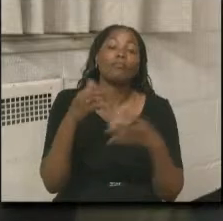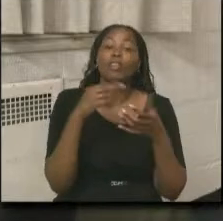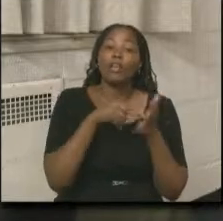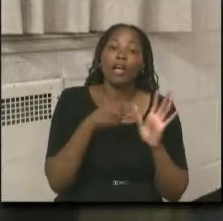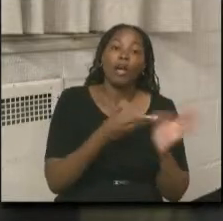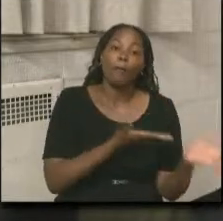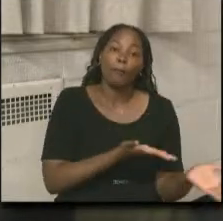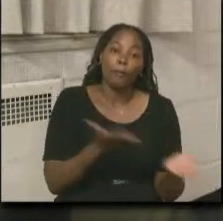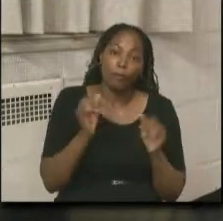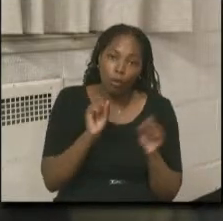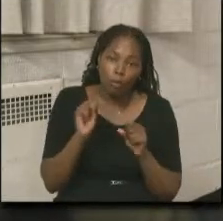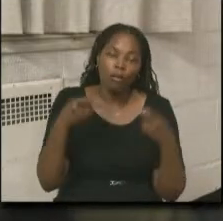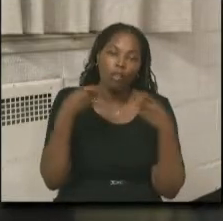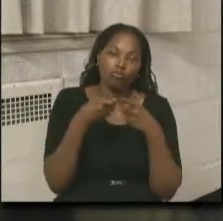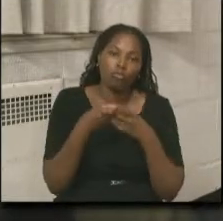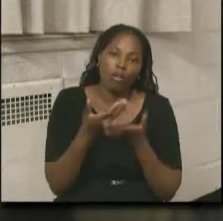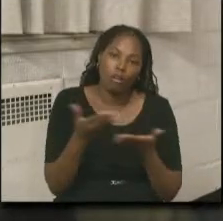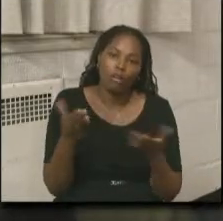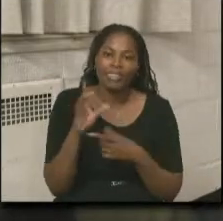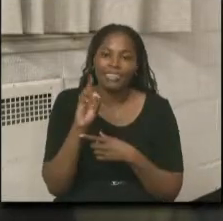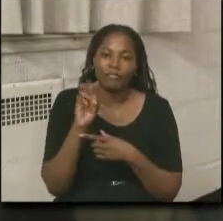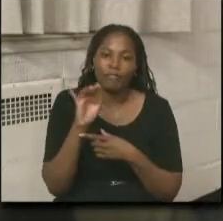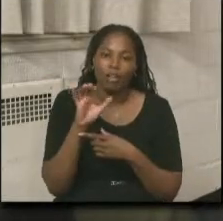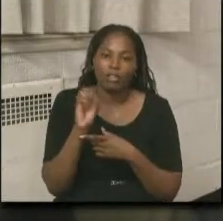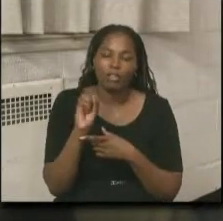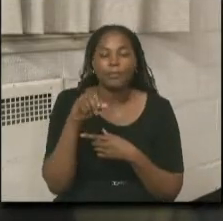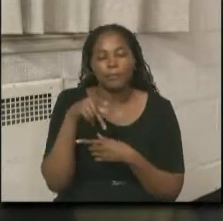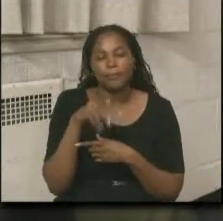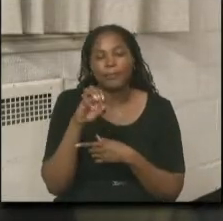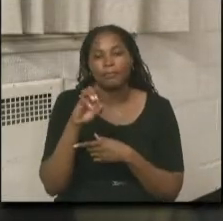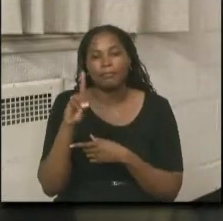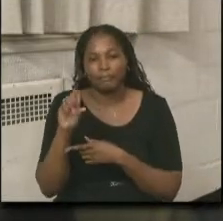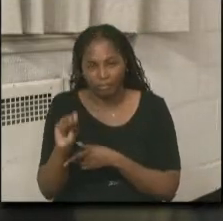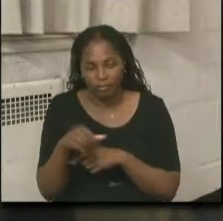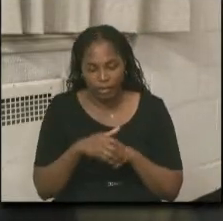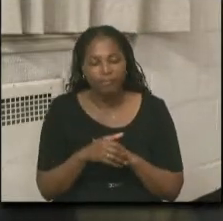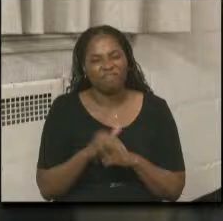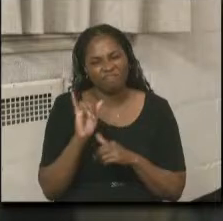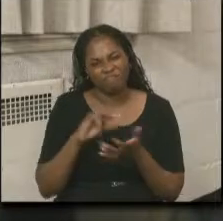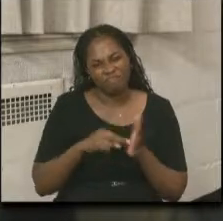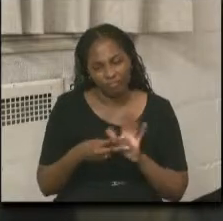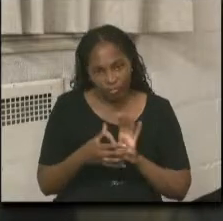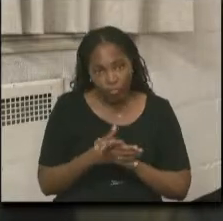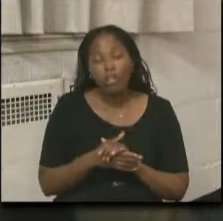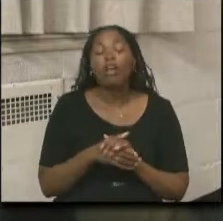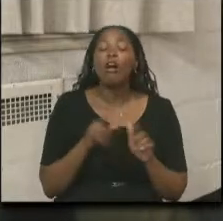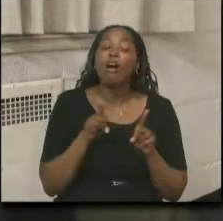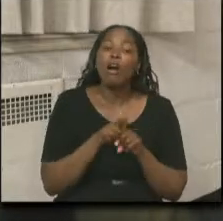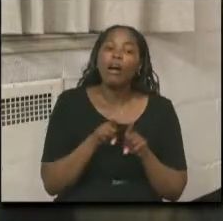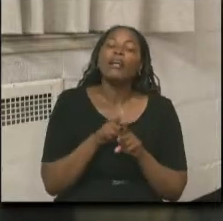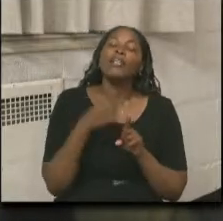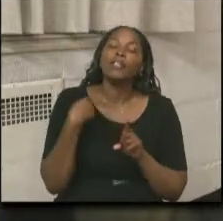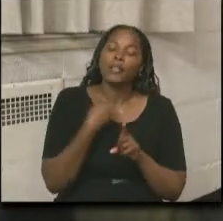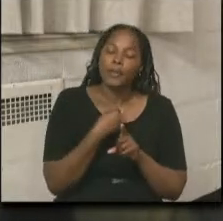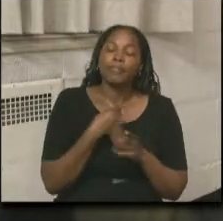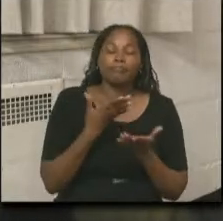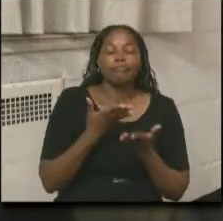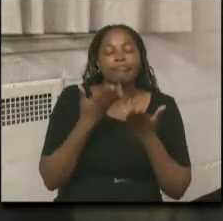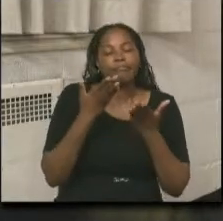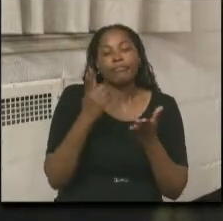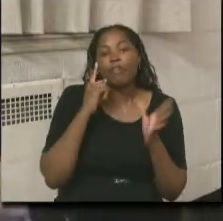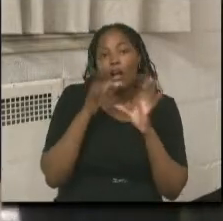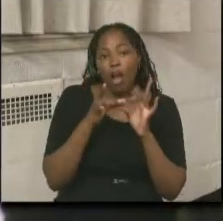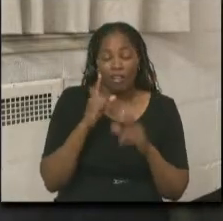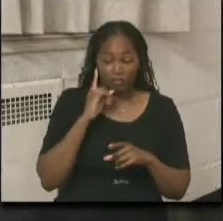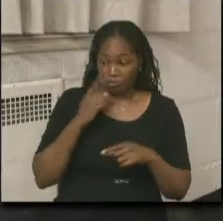And I think I might have said that right. The committee is recommending that the policies and bylaws be advanced to seek public comment. On behalf of the Policy and Governance Committee,